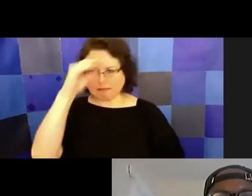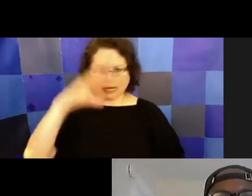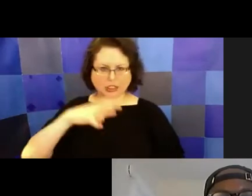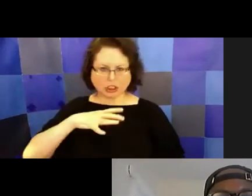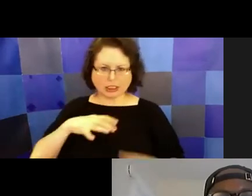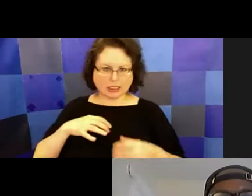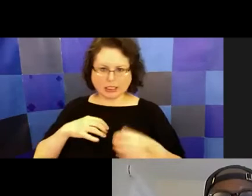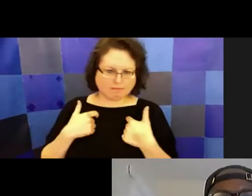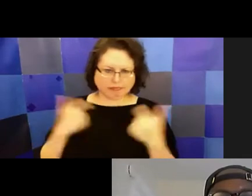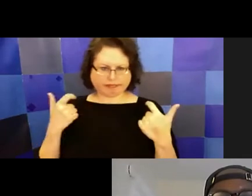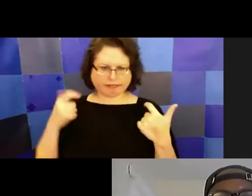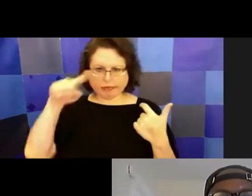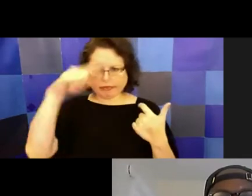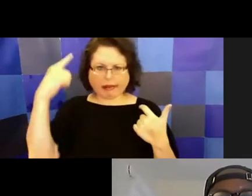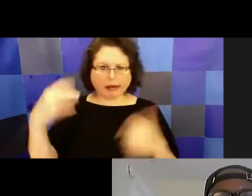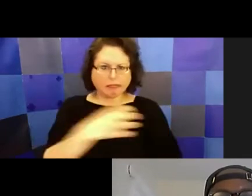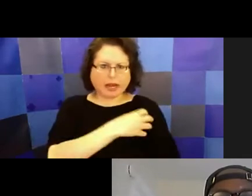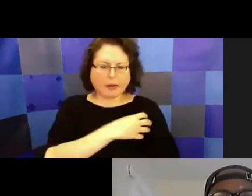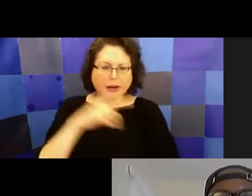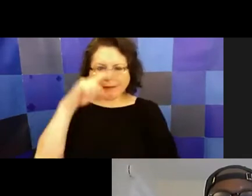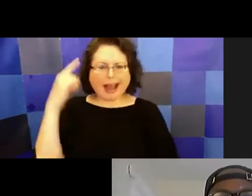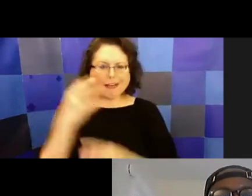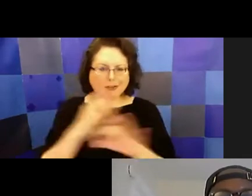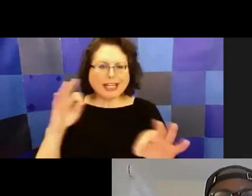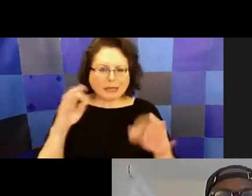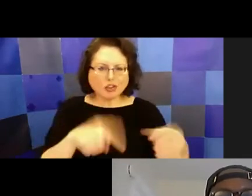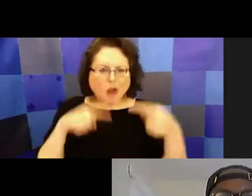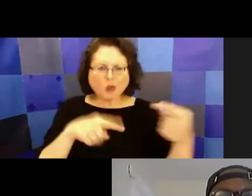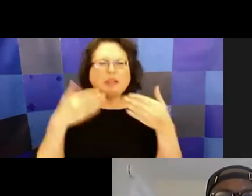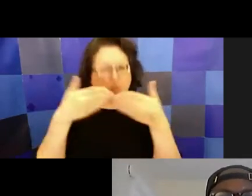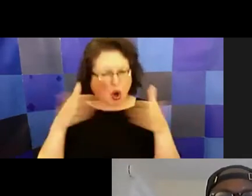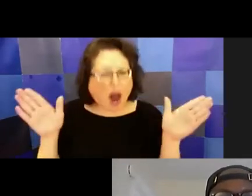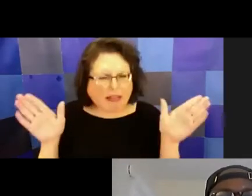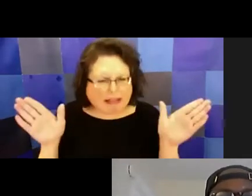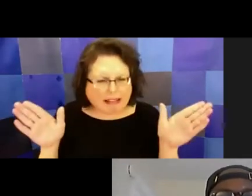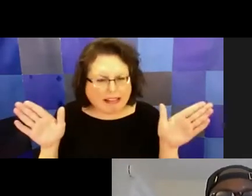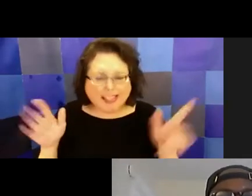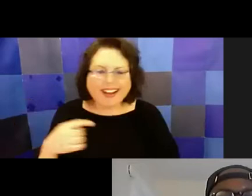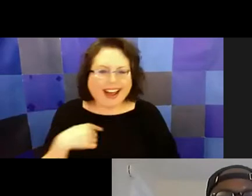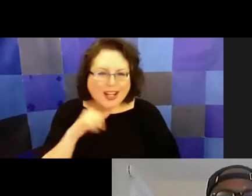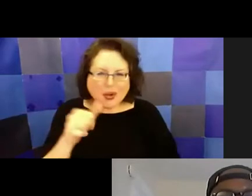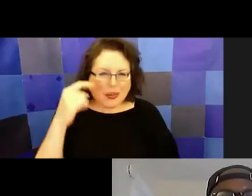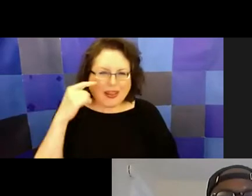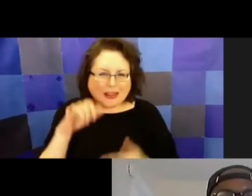within Black power, within Black freedom struggles more broadly. And I don't think that that can be